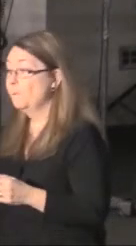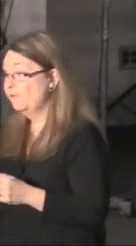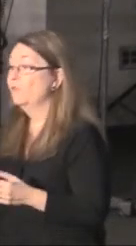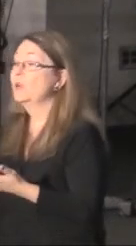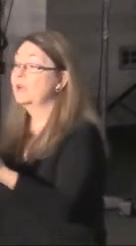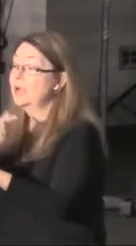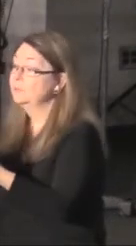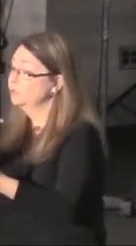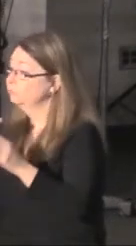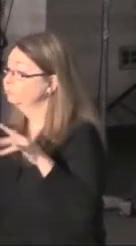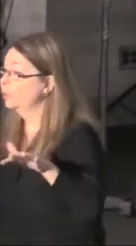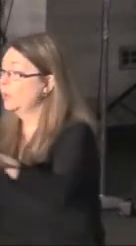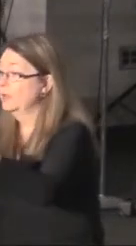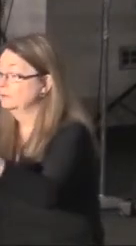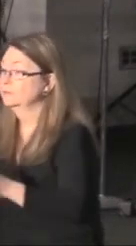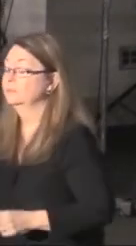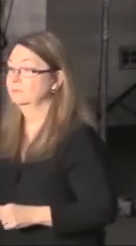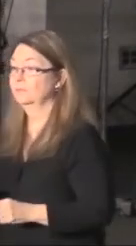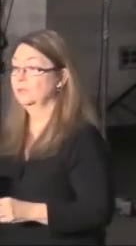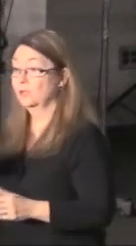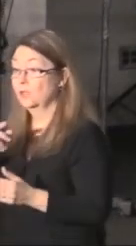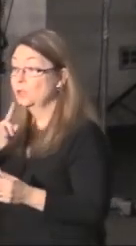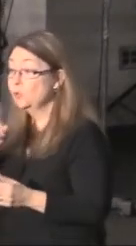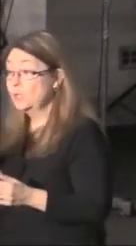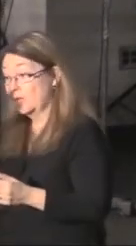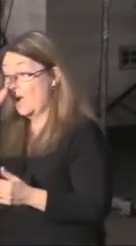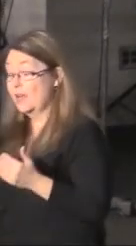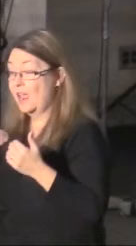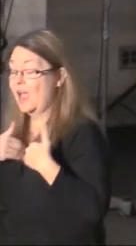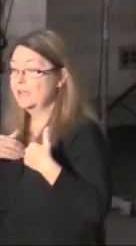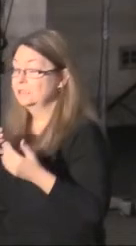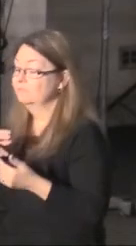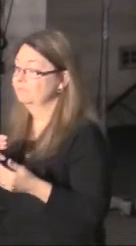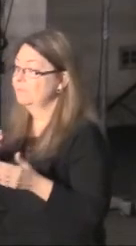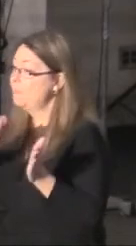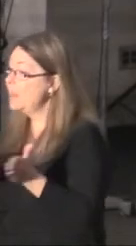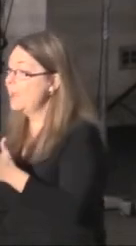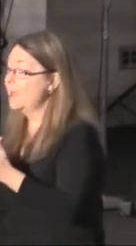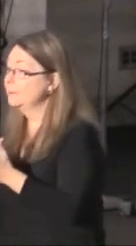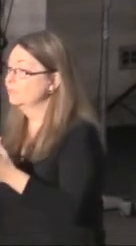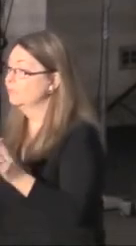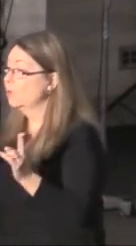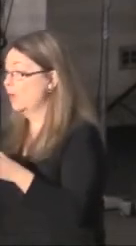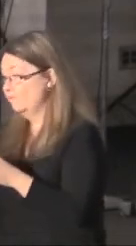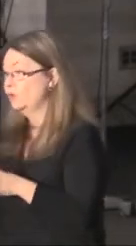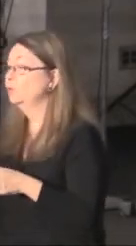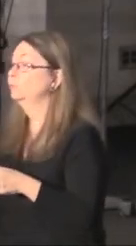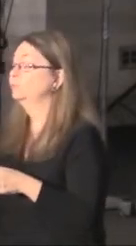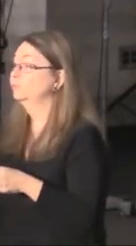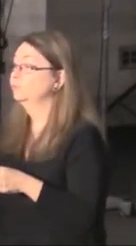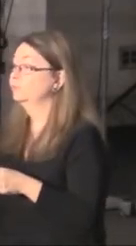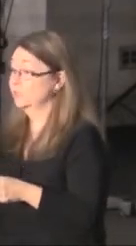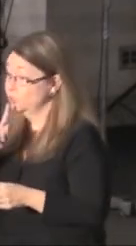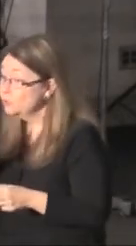with goodwill. Now, could it be true that God has a divine circumstance set in motion for you?